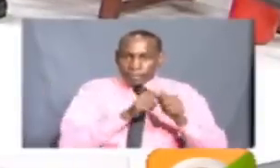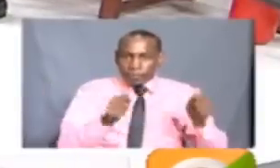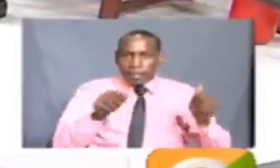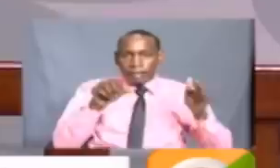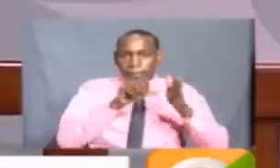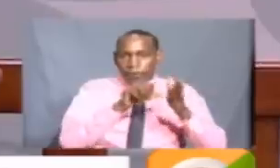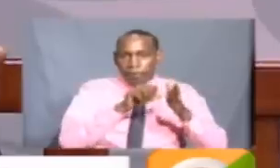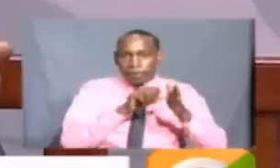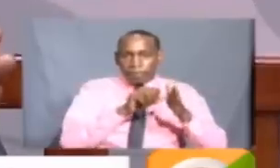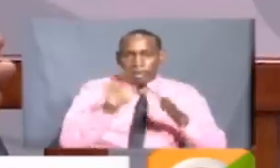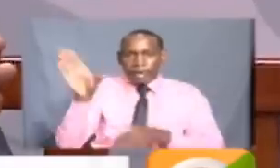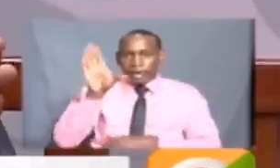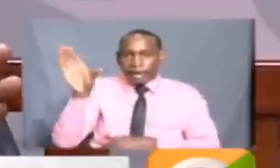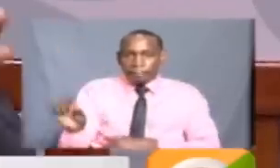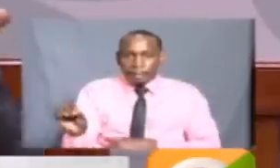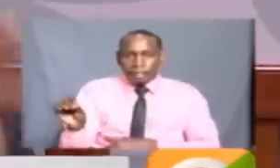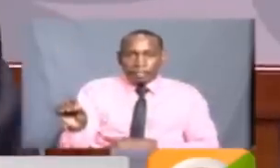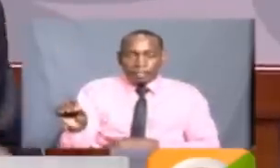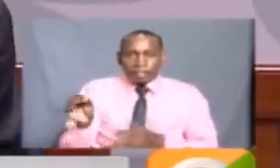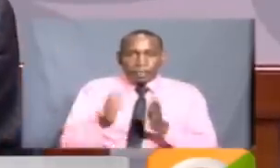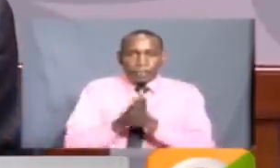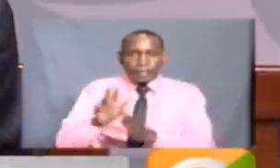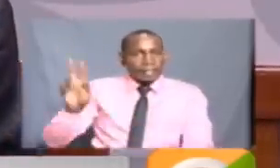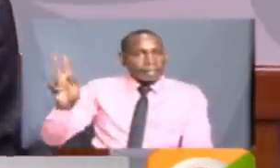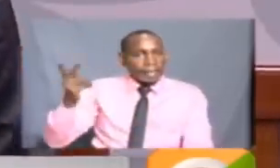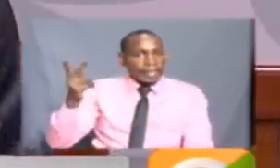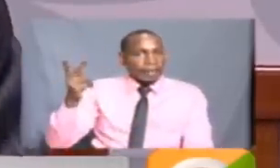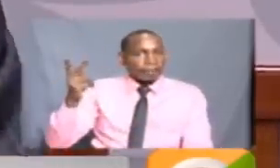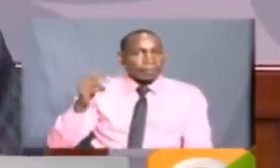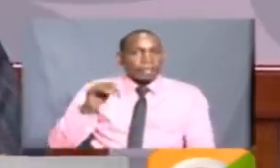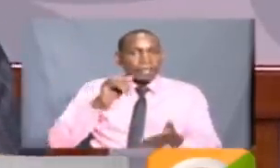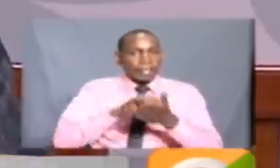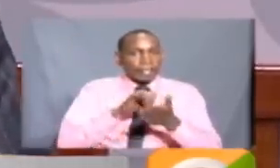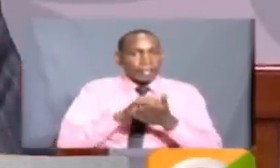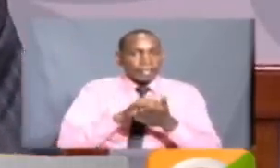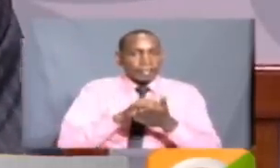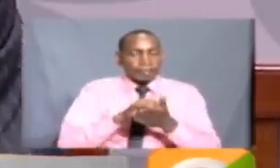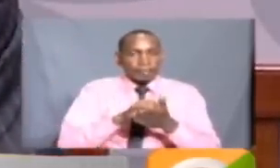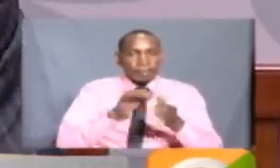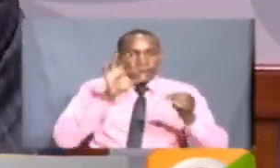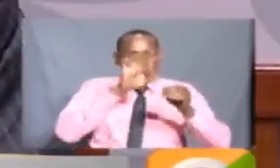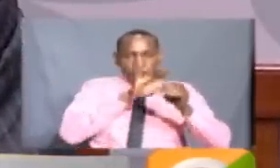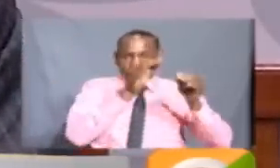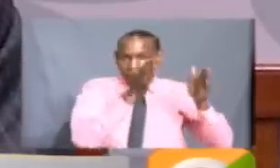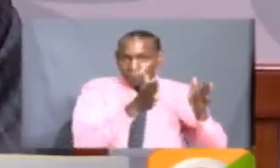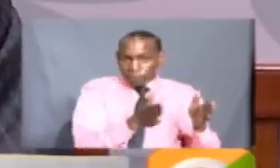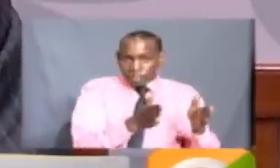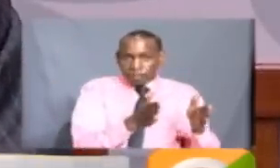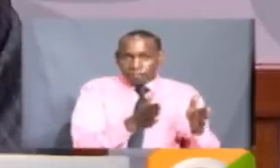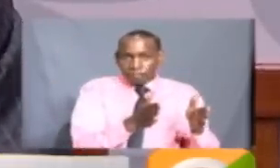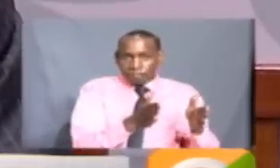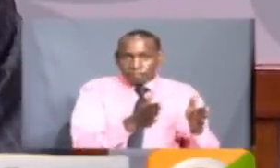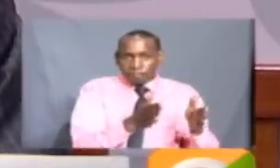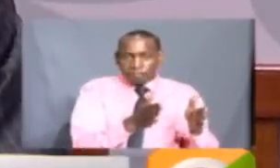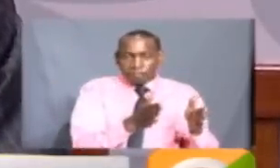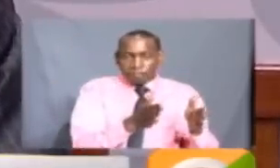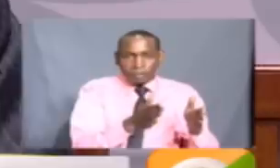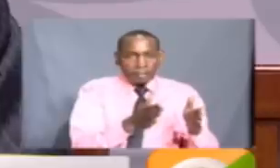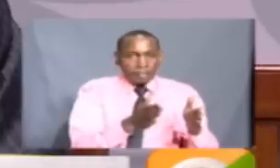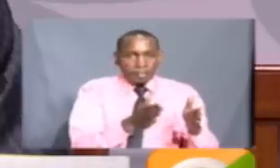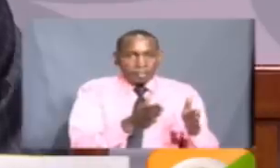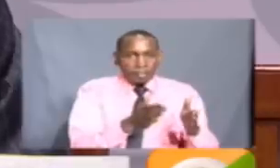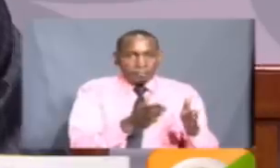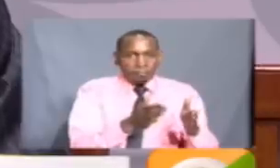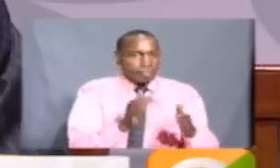problem of Africa and Kenya is that the electorate does not listen to